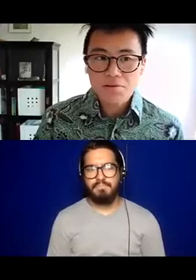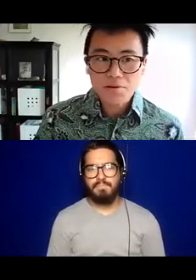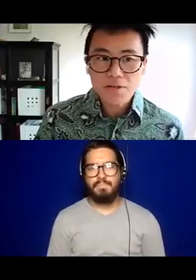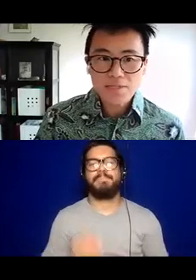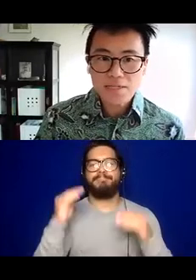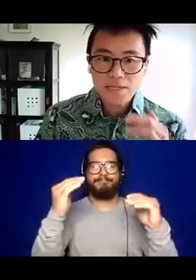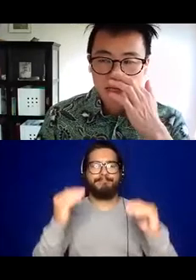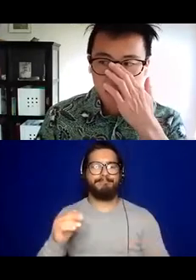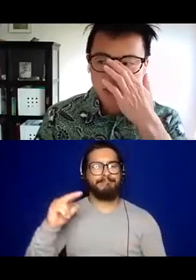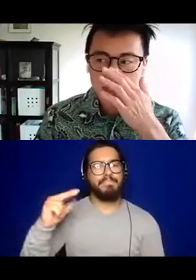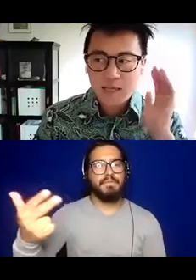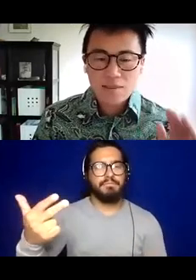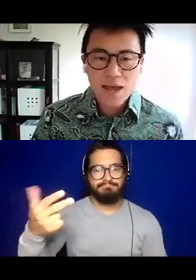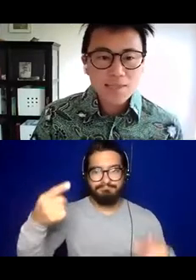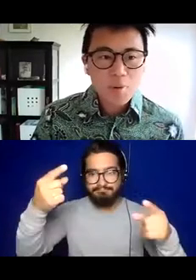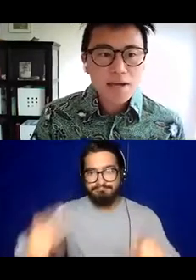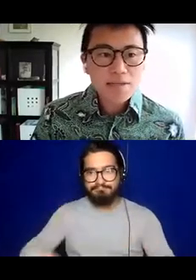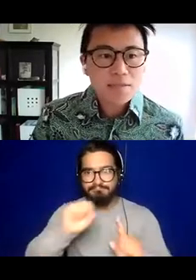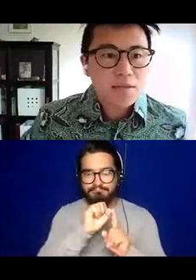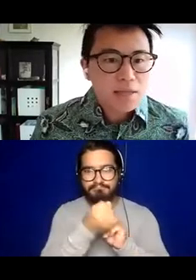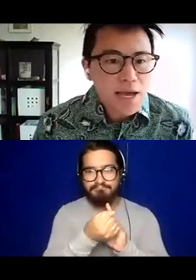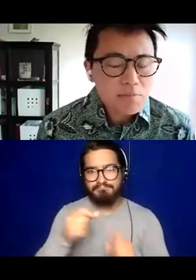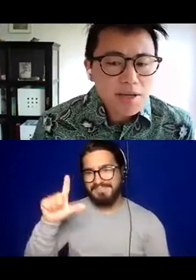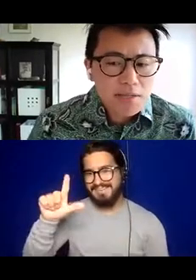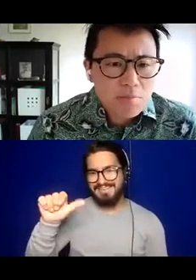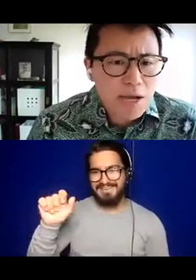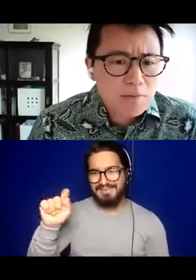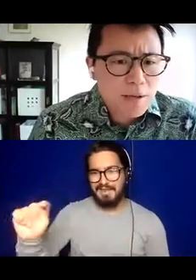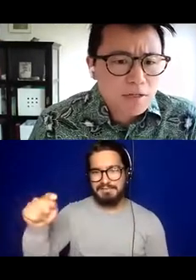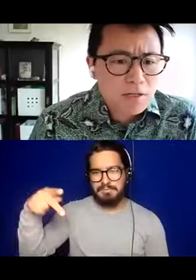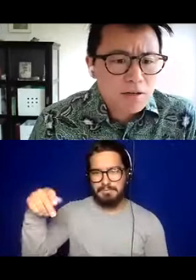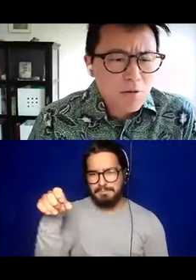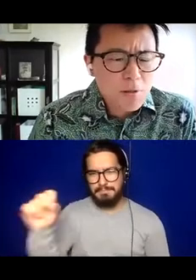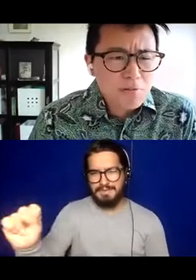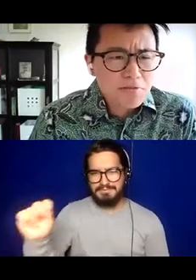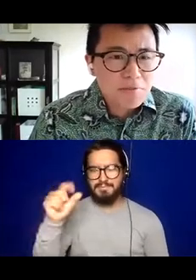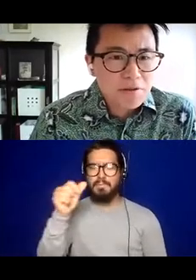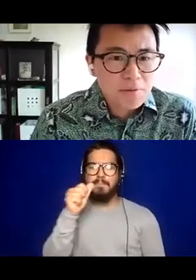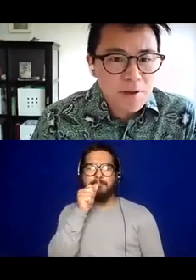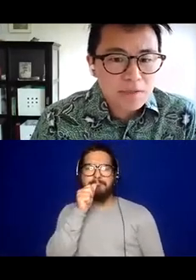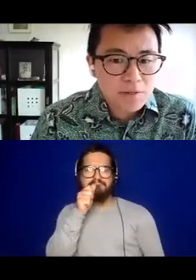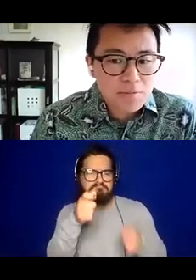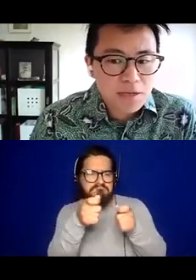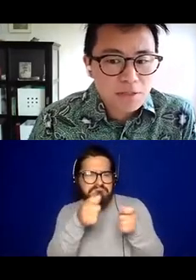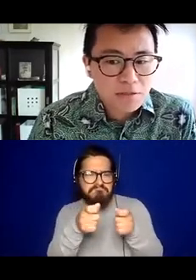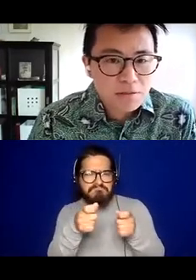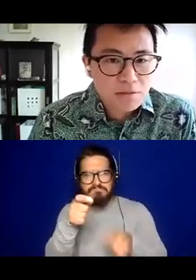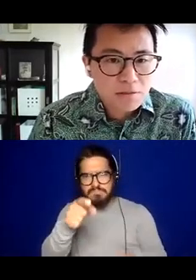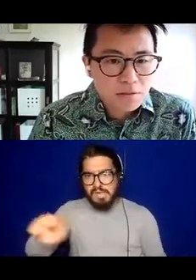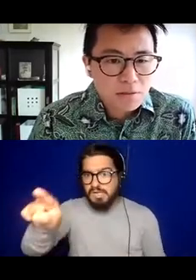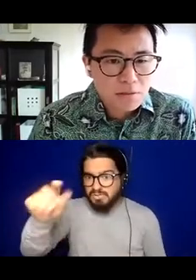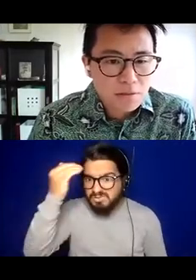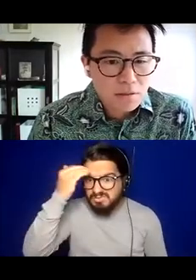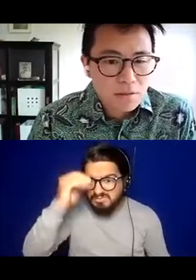And the third incident is LastPass. LastPass is a password manager. Are people familiar with password managers?